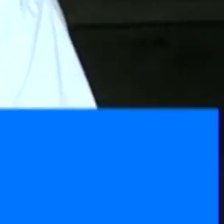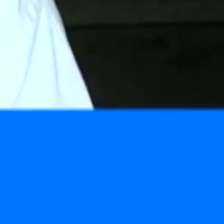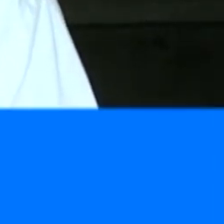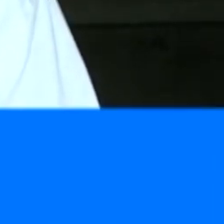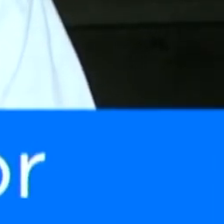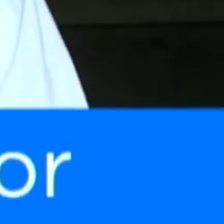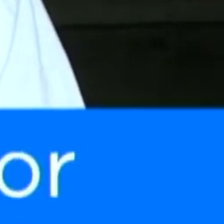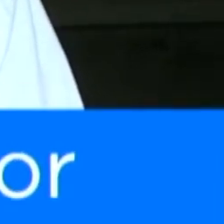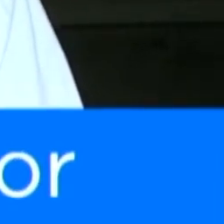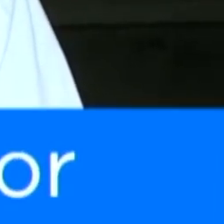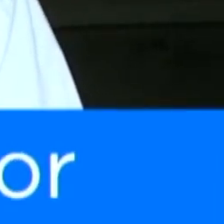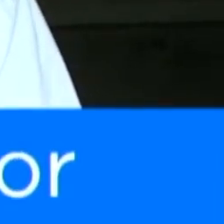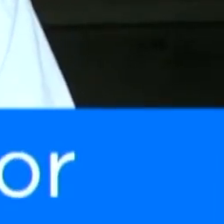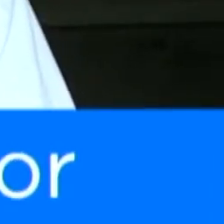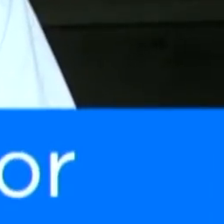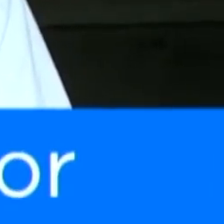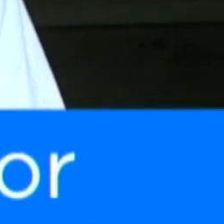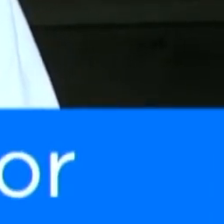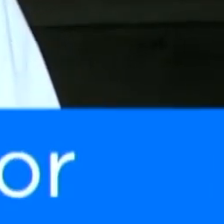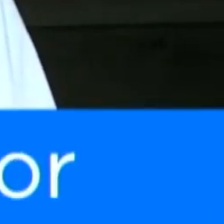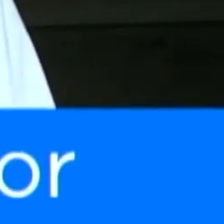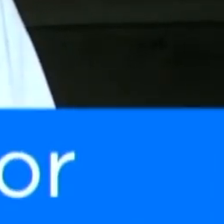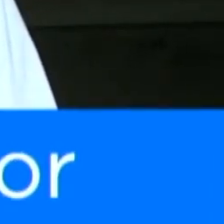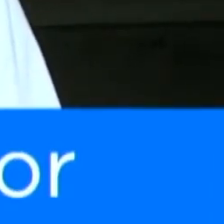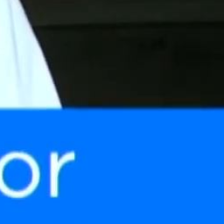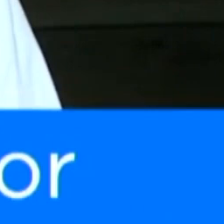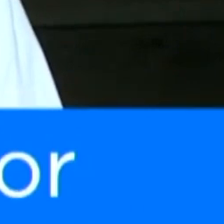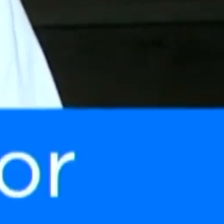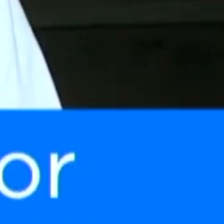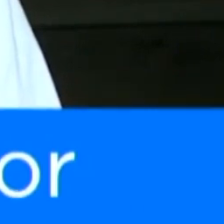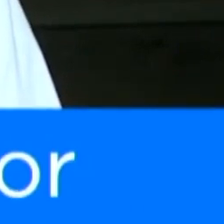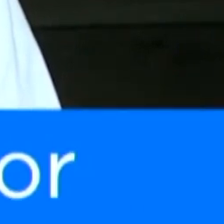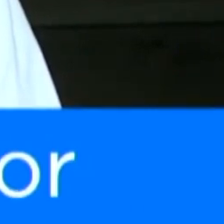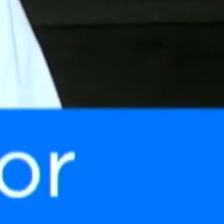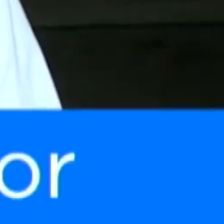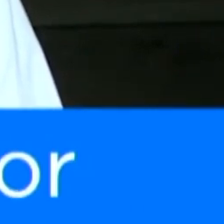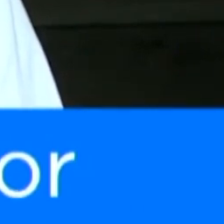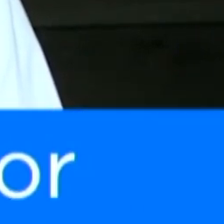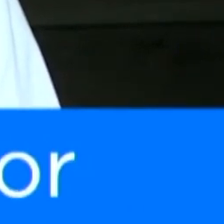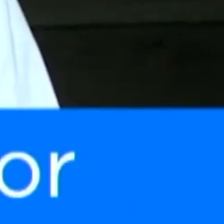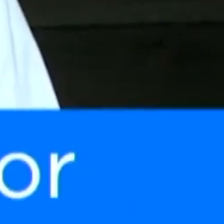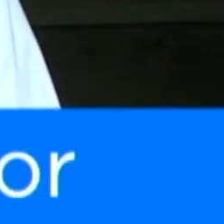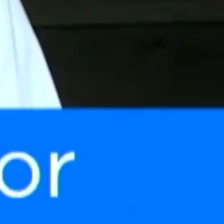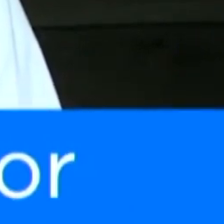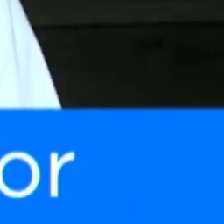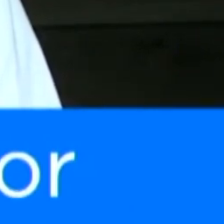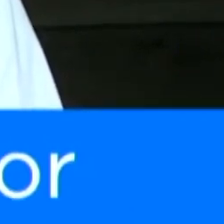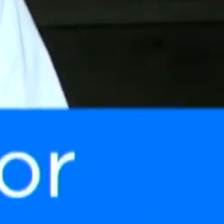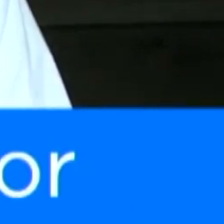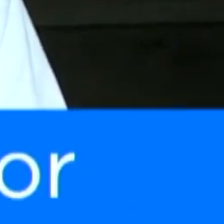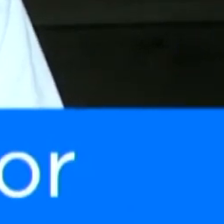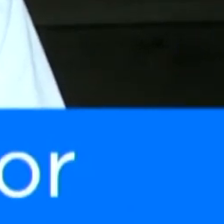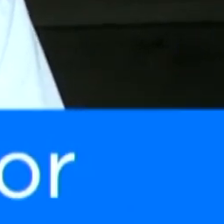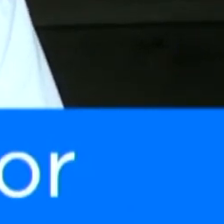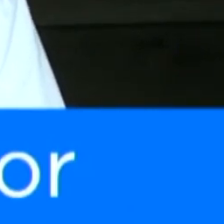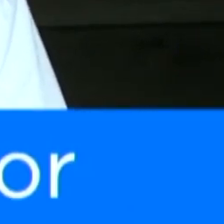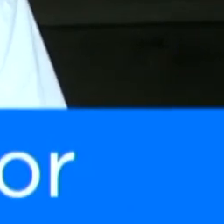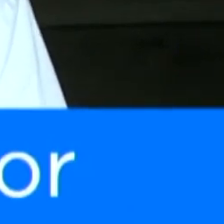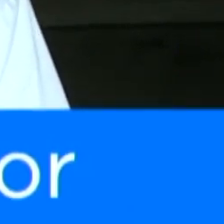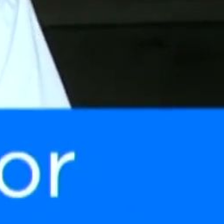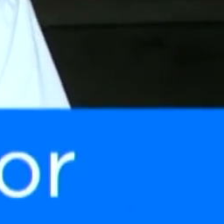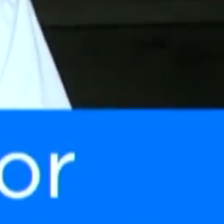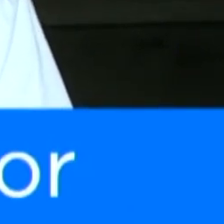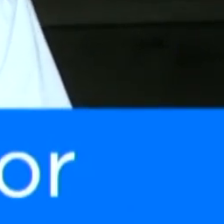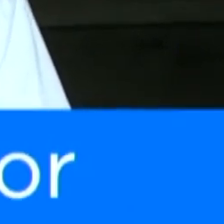Hey, I'm Pastor Cory, and I just want to say thank you for worshiping with us online. It is so great that through technology you were able to join us